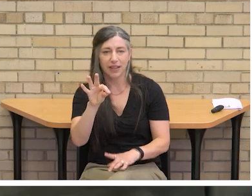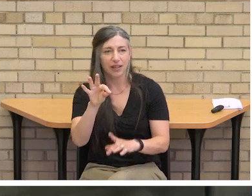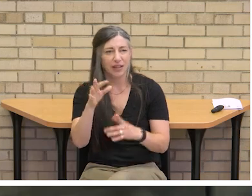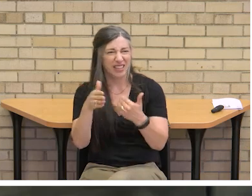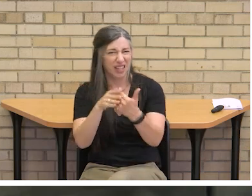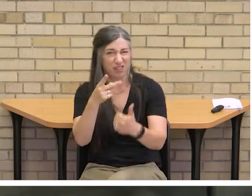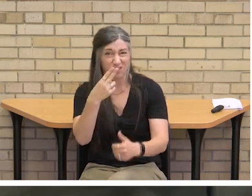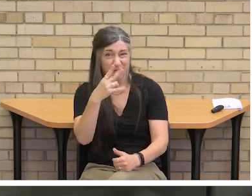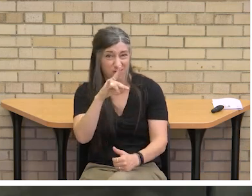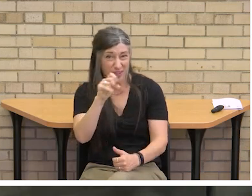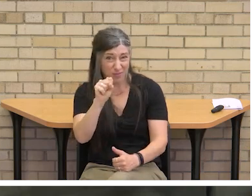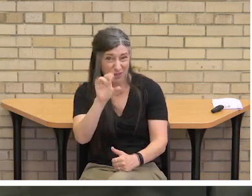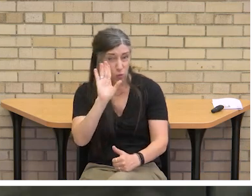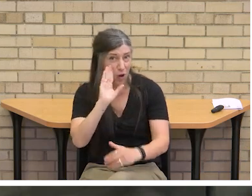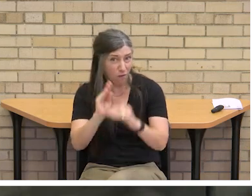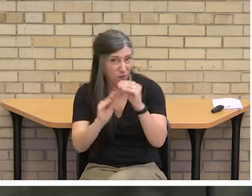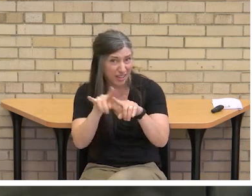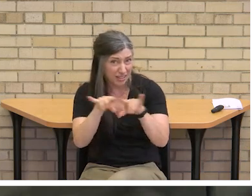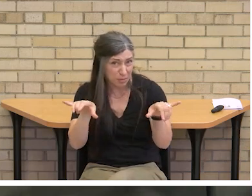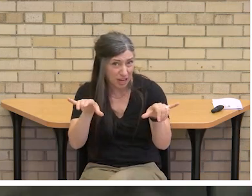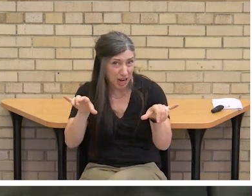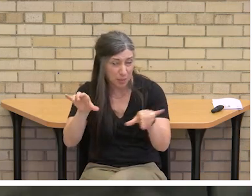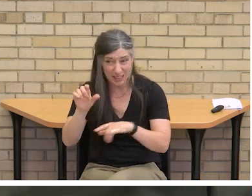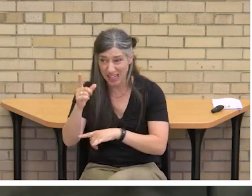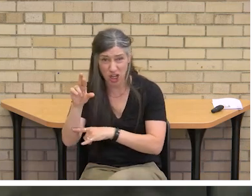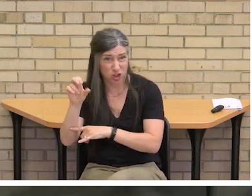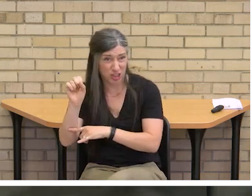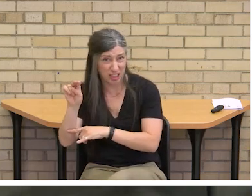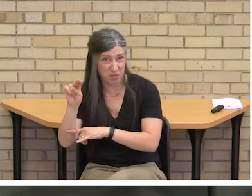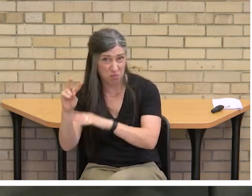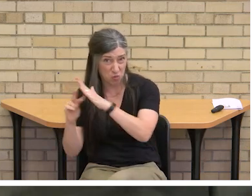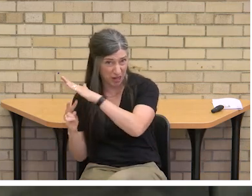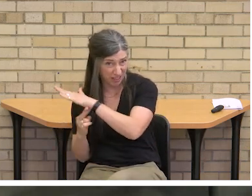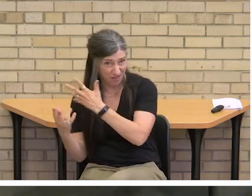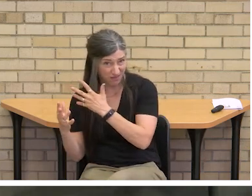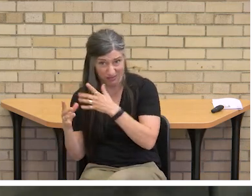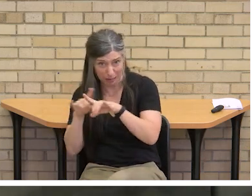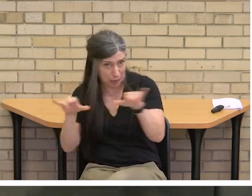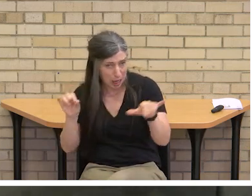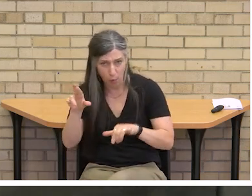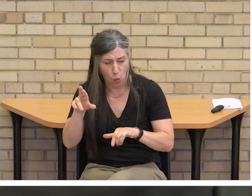same time as the Anderson Bridge, or wait till the bridge is over and then do it?